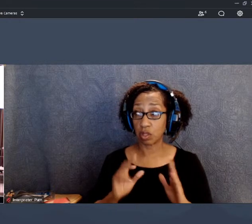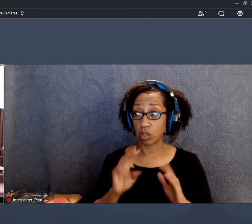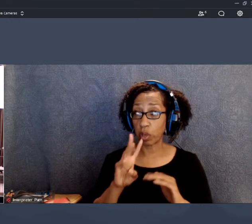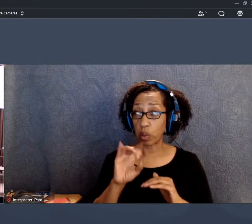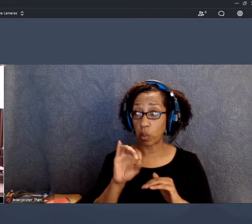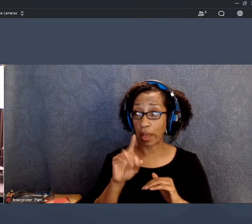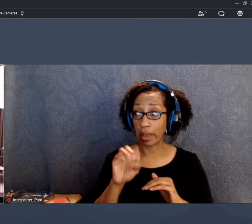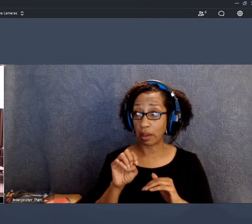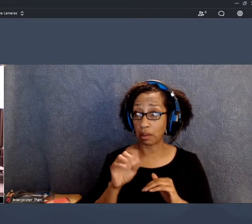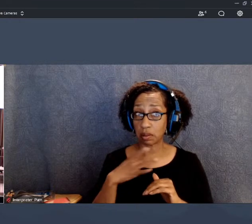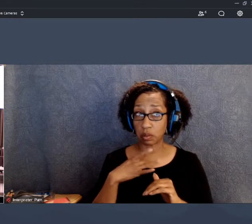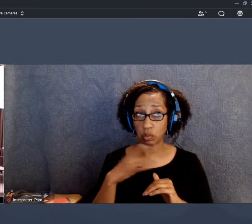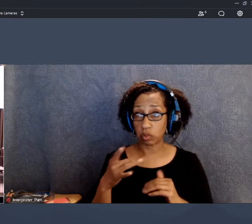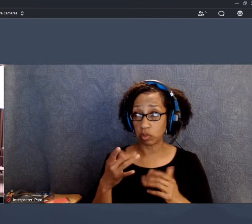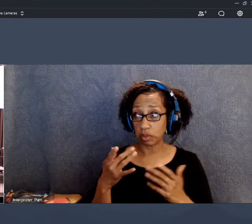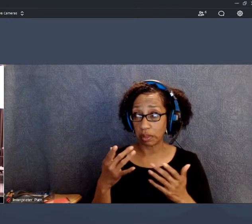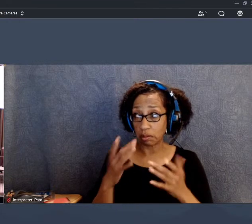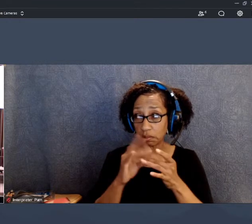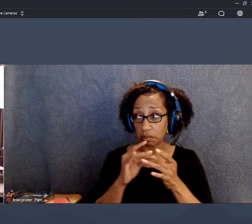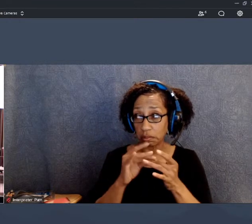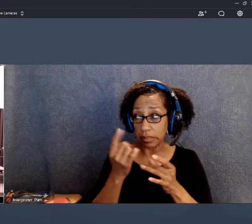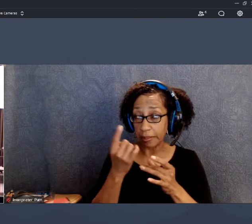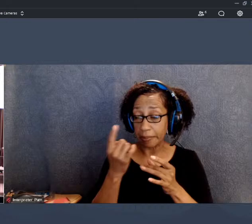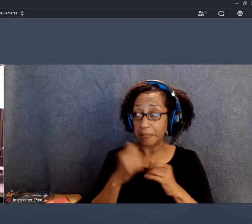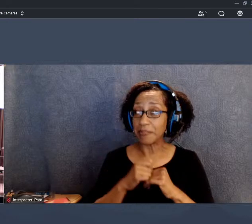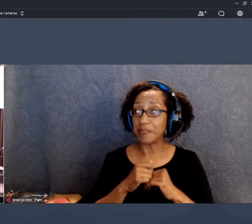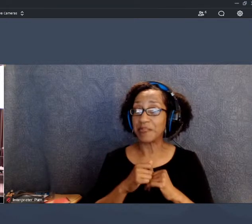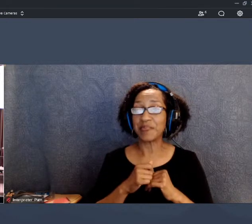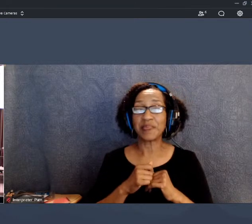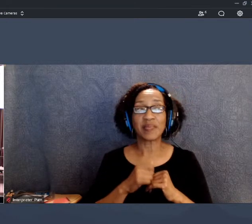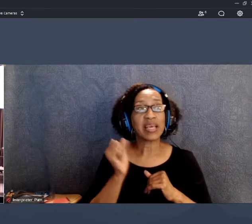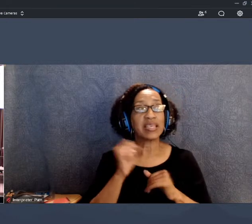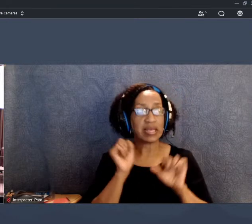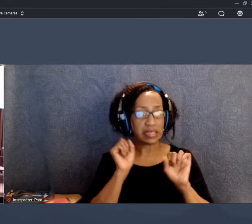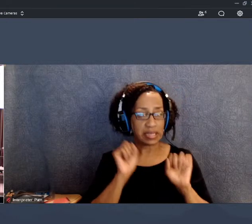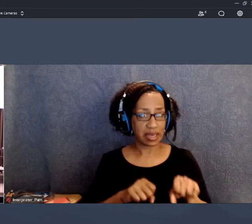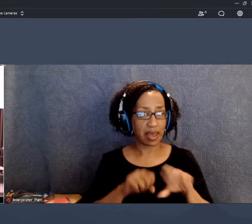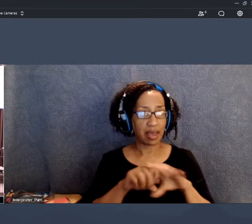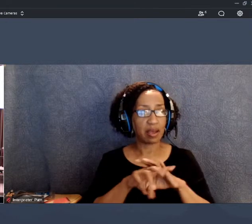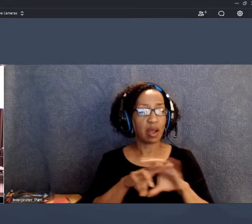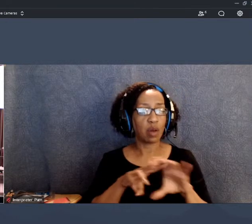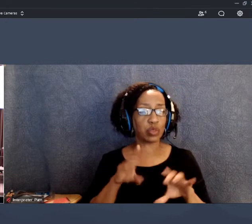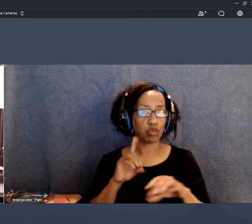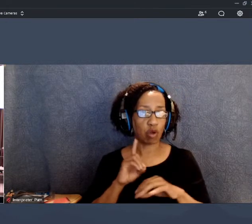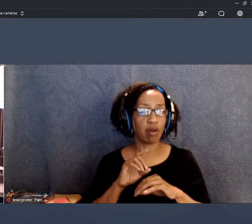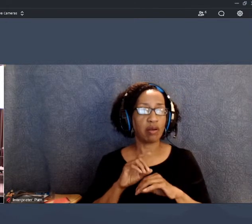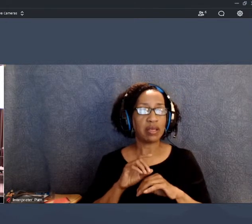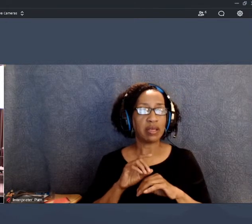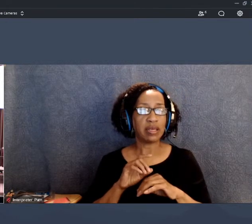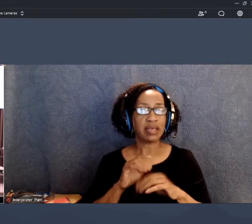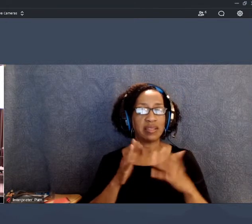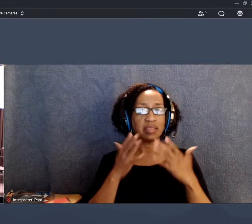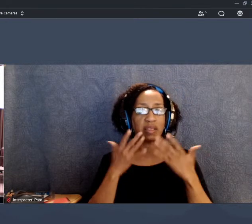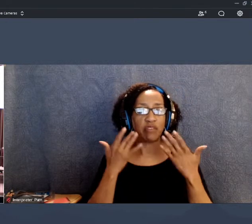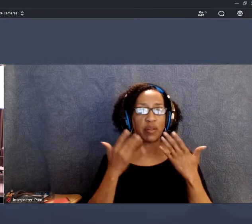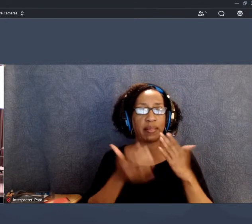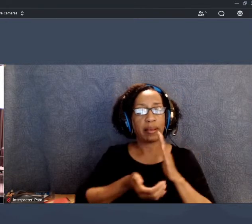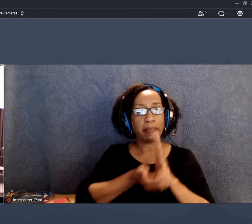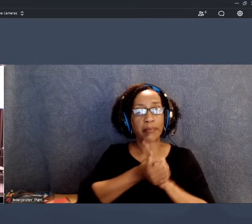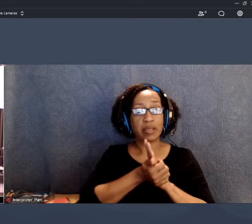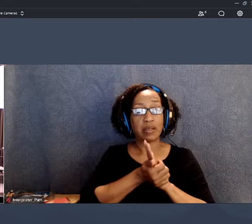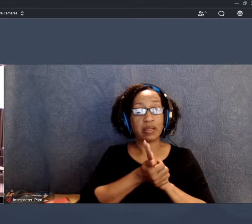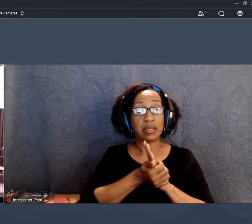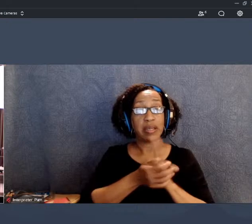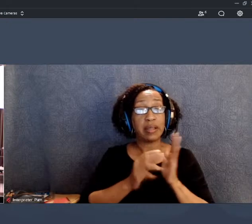would you like to address that, please? Yes, he can withdraw his friendly amendment, which means you would have to